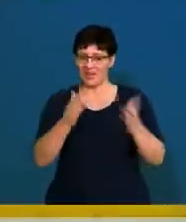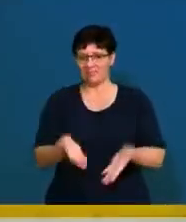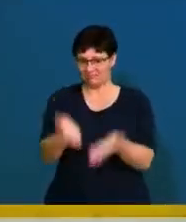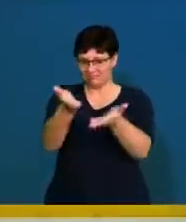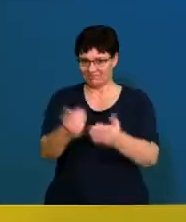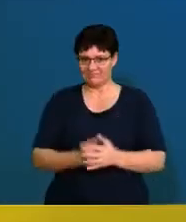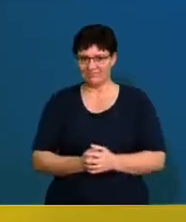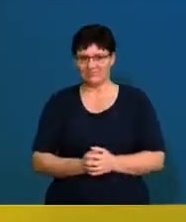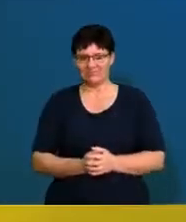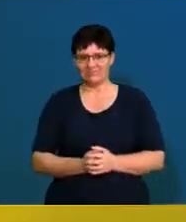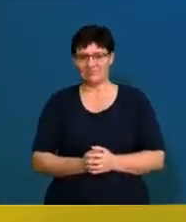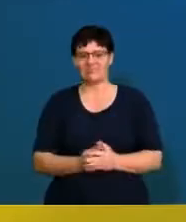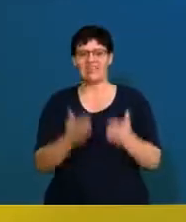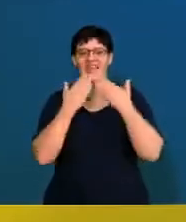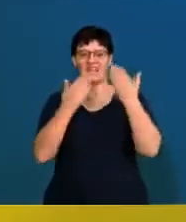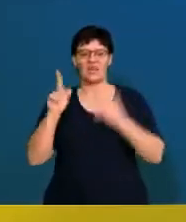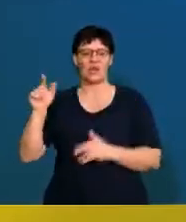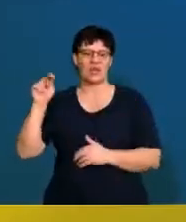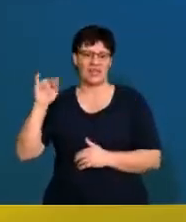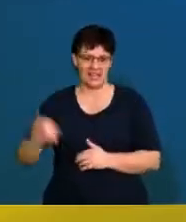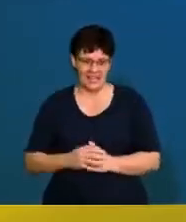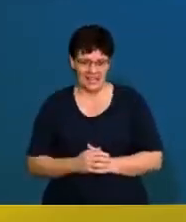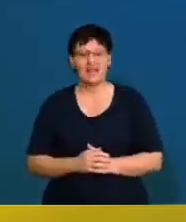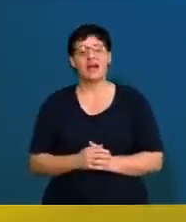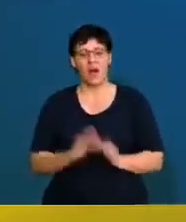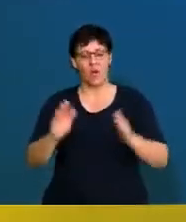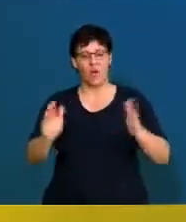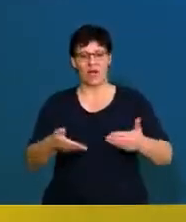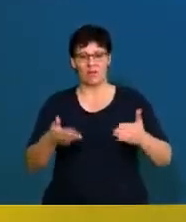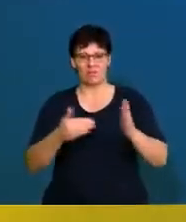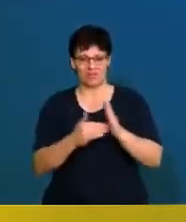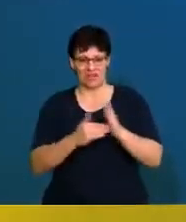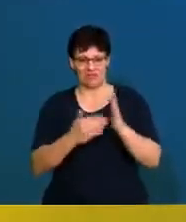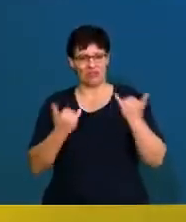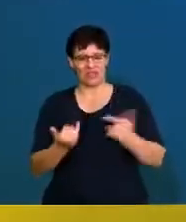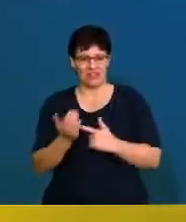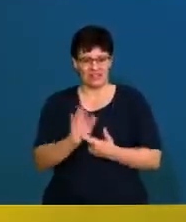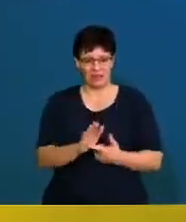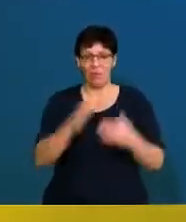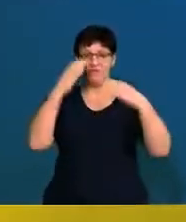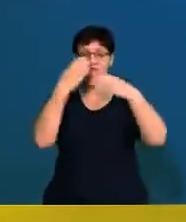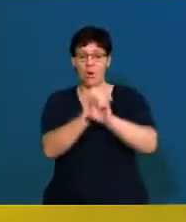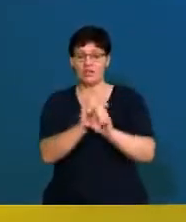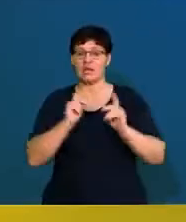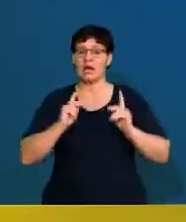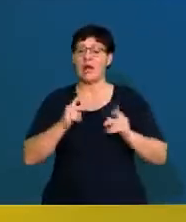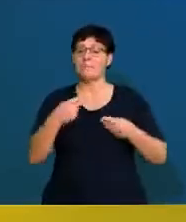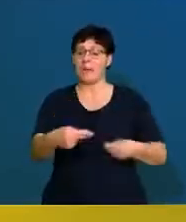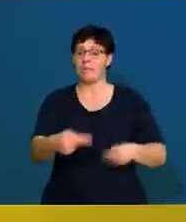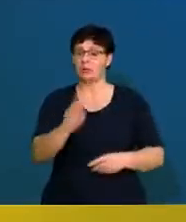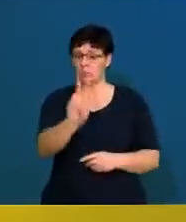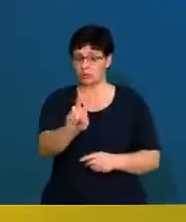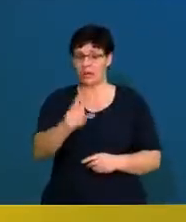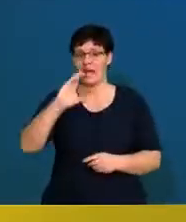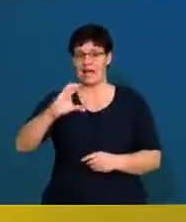it away. Thank you very much, Looney, for having me. Welcome, Matrix, to today's session. We are focusing on paper 2, which is the